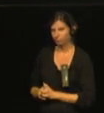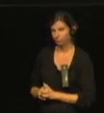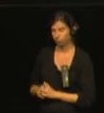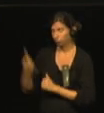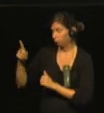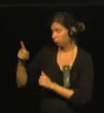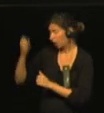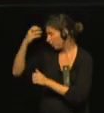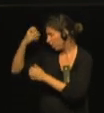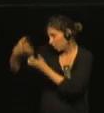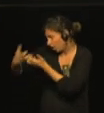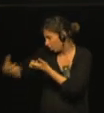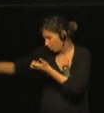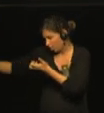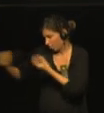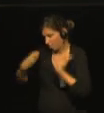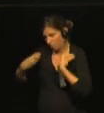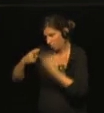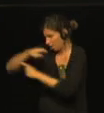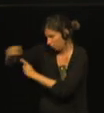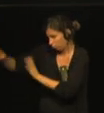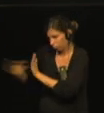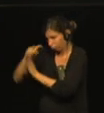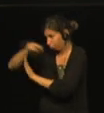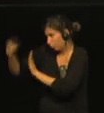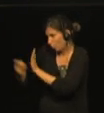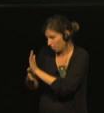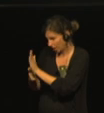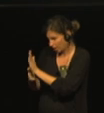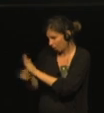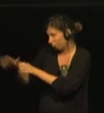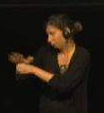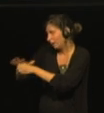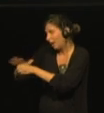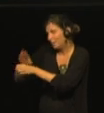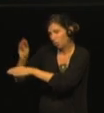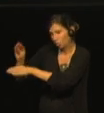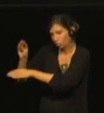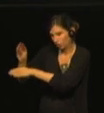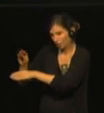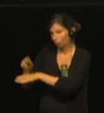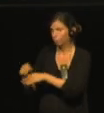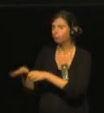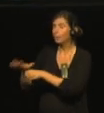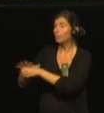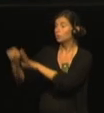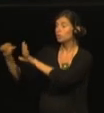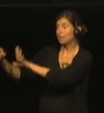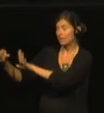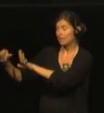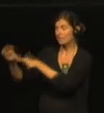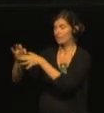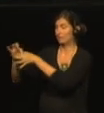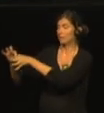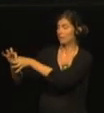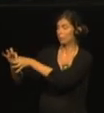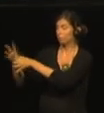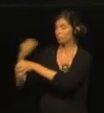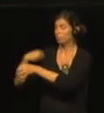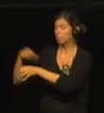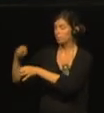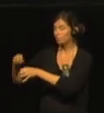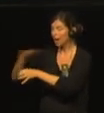Domain six, work and employment, covers issues relating to the employment